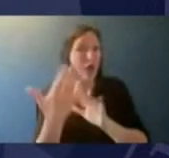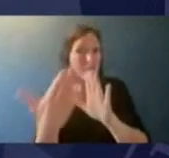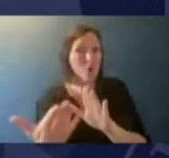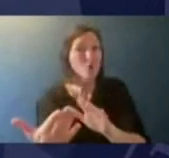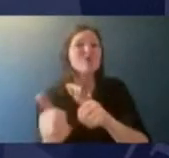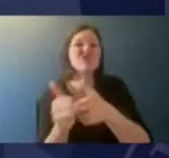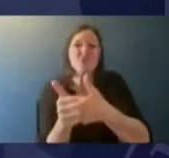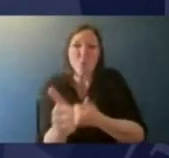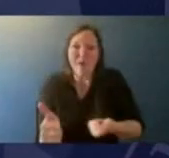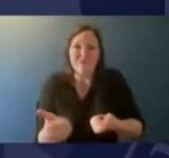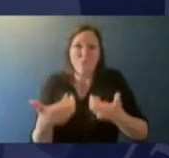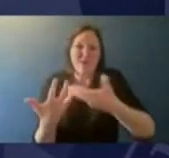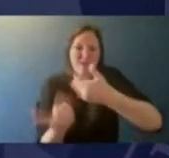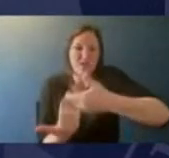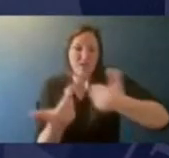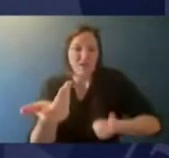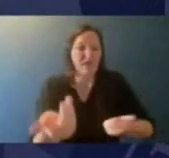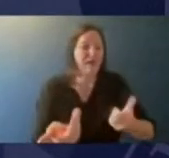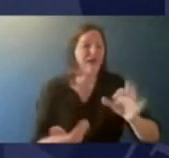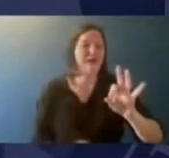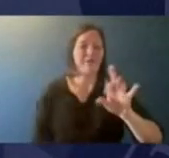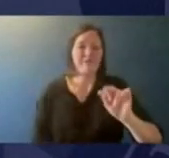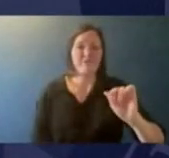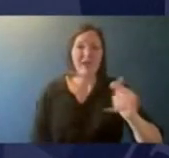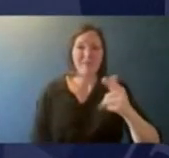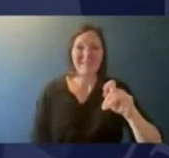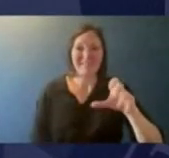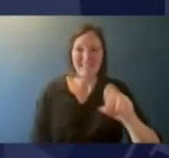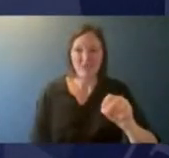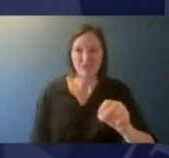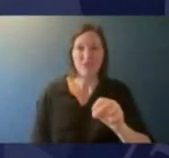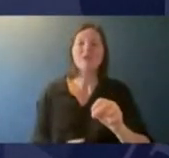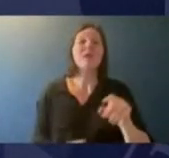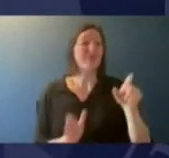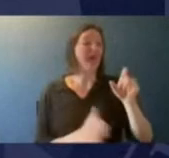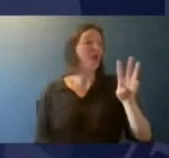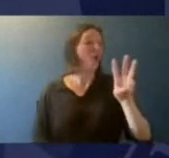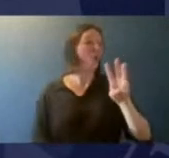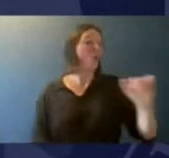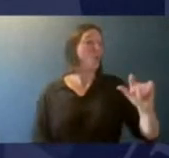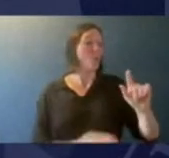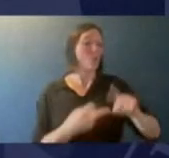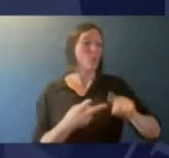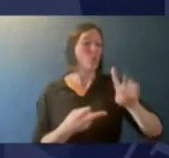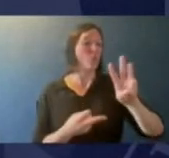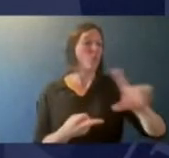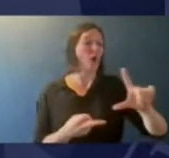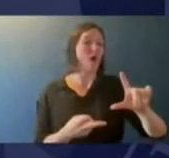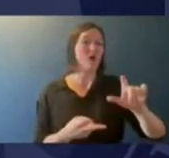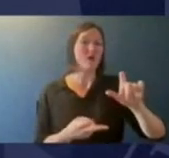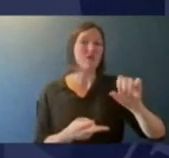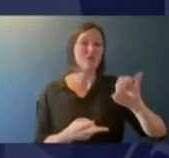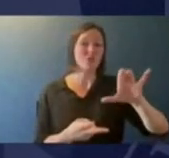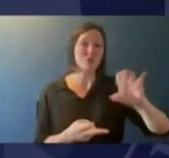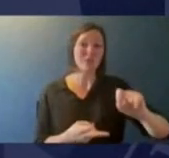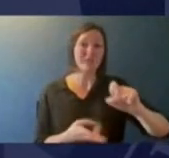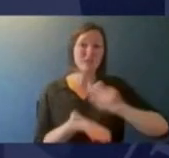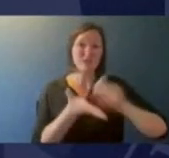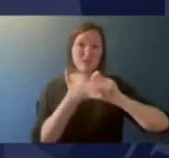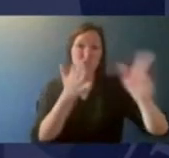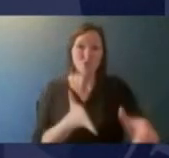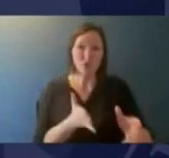avoids fragmentation. On the Wall Street Journal reporter, Mr. Gershkovich, I'm